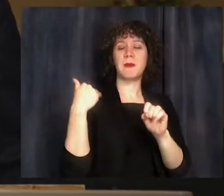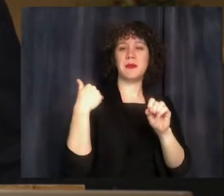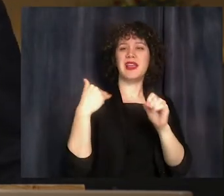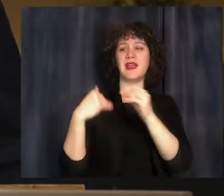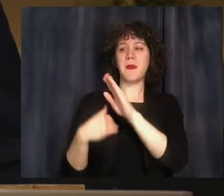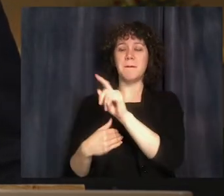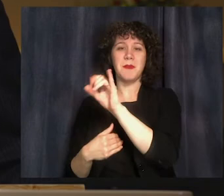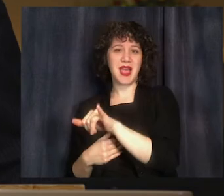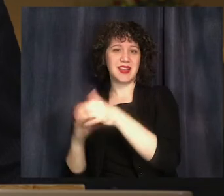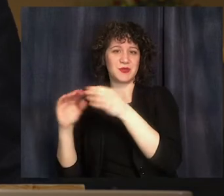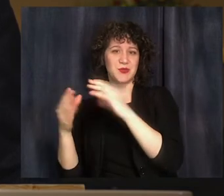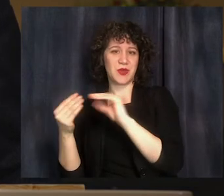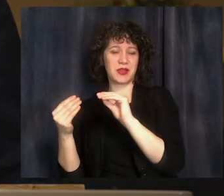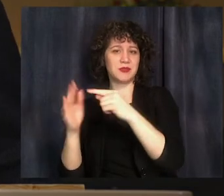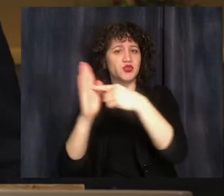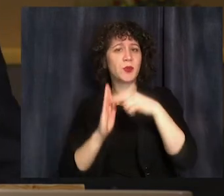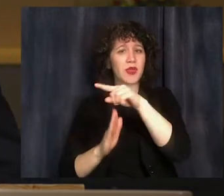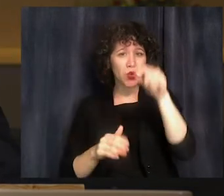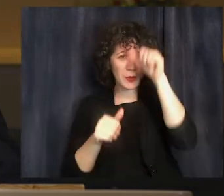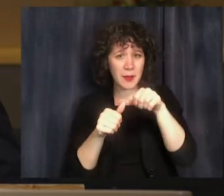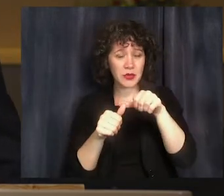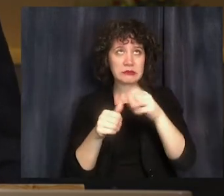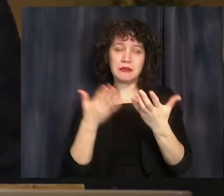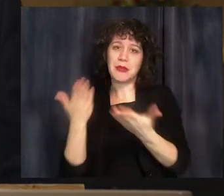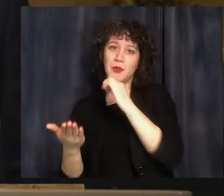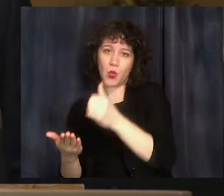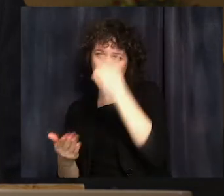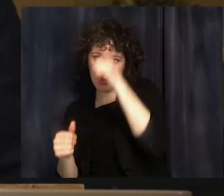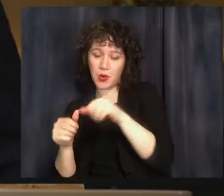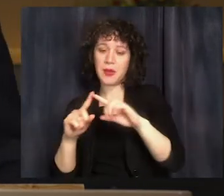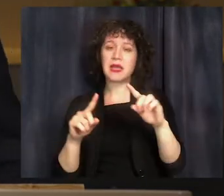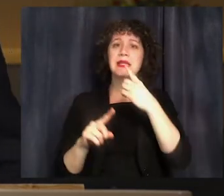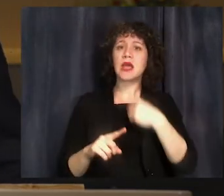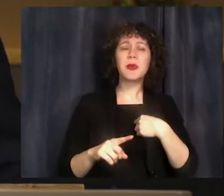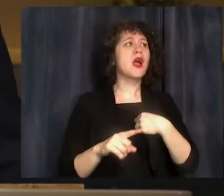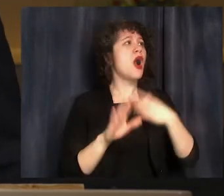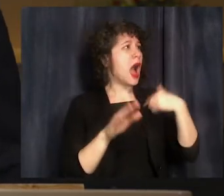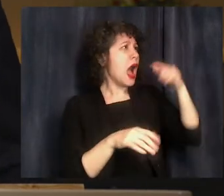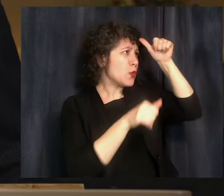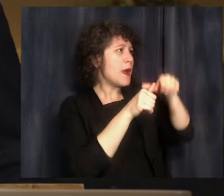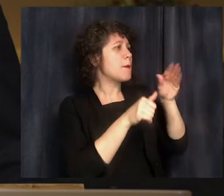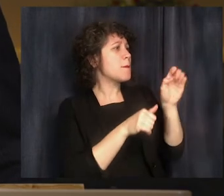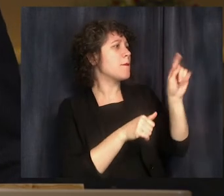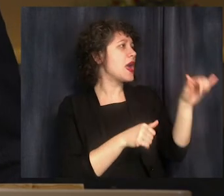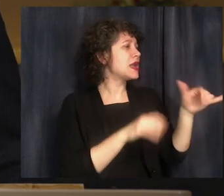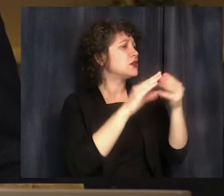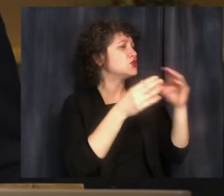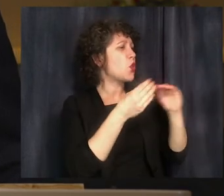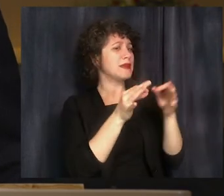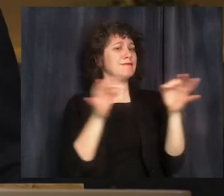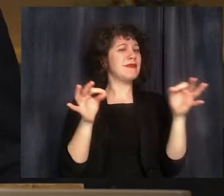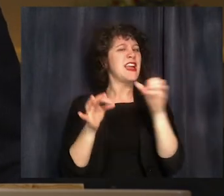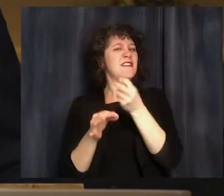me that you remember, even though the odds are against you remembering. Say something like, I remember Betty's story and the punchline, a few good years. I